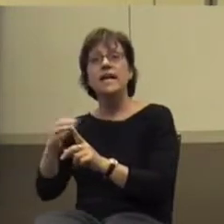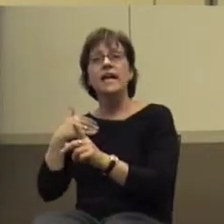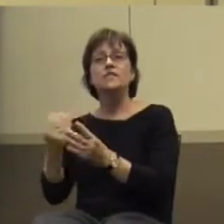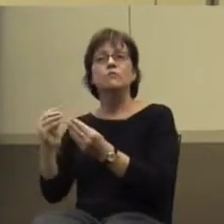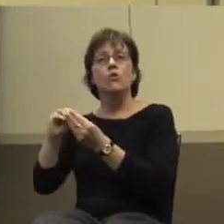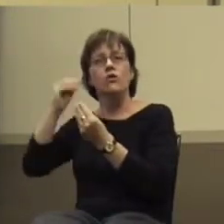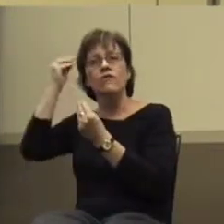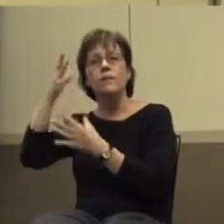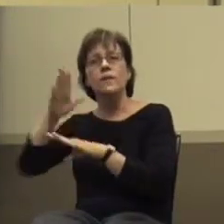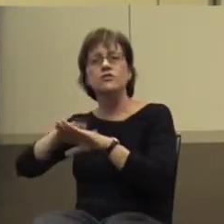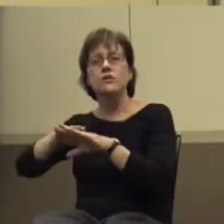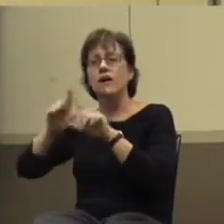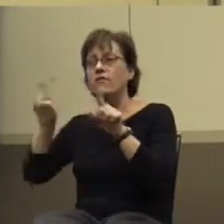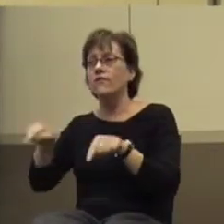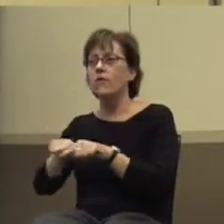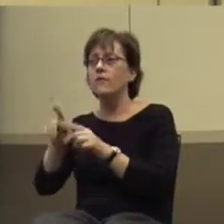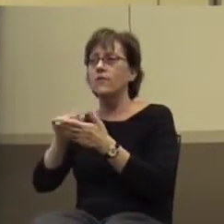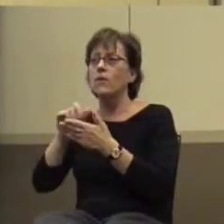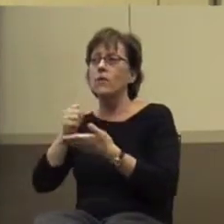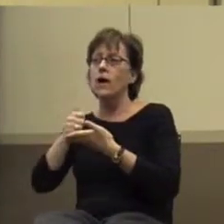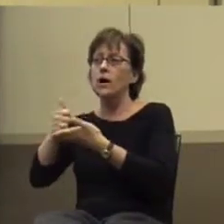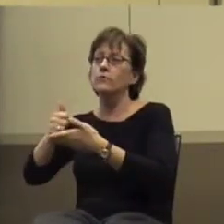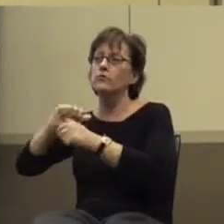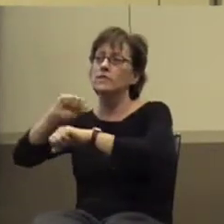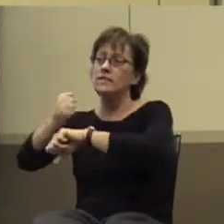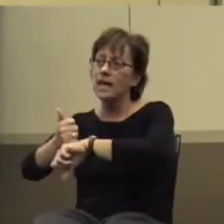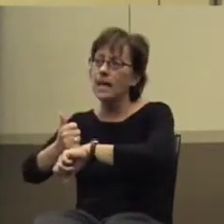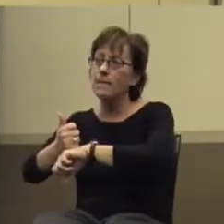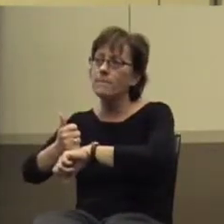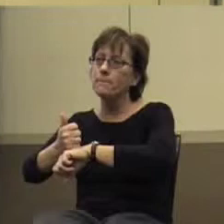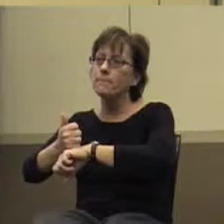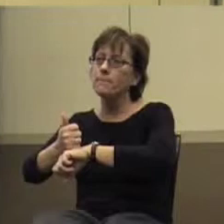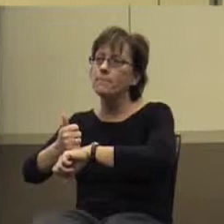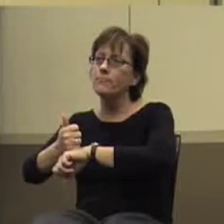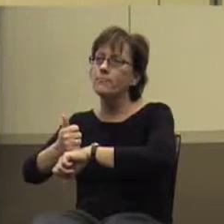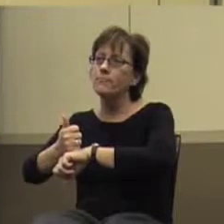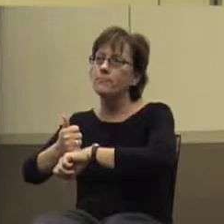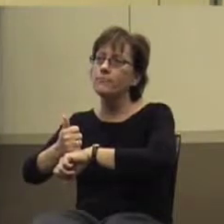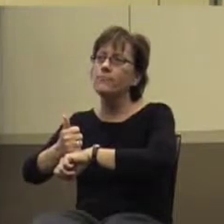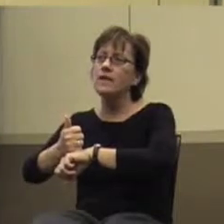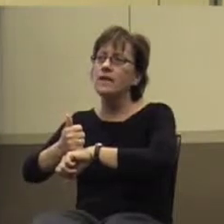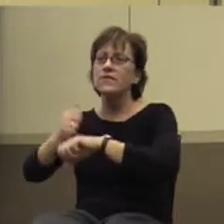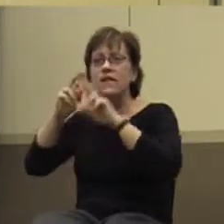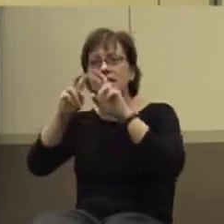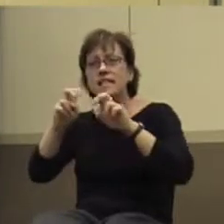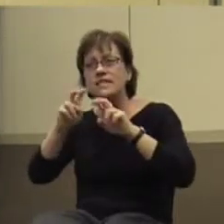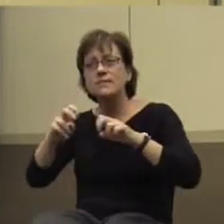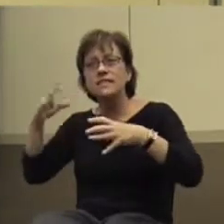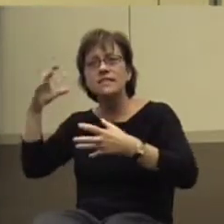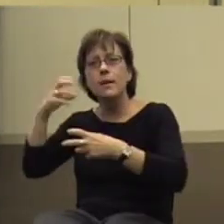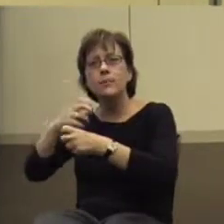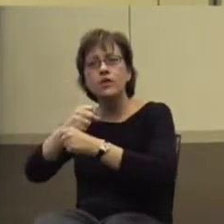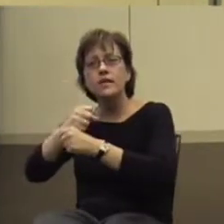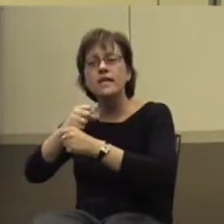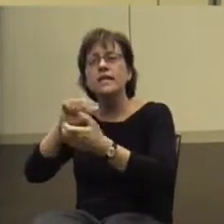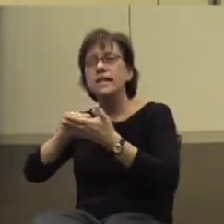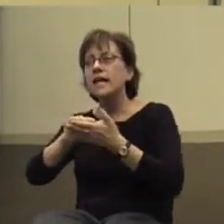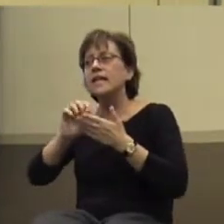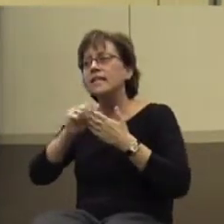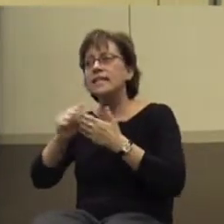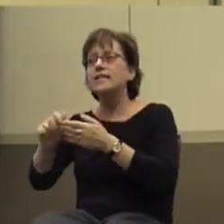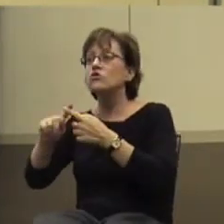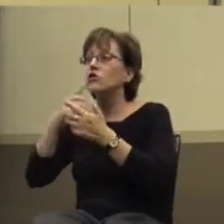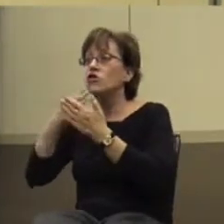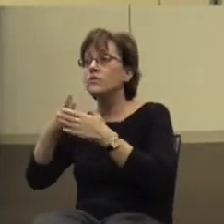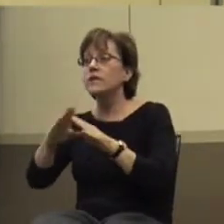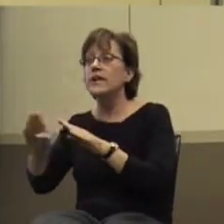up or your assessment summary that can lead to a good behavior intervention plan. Like it talks about on that form where the